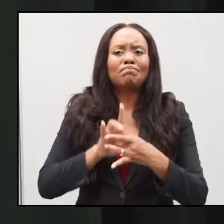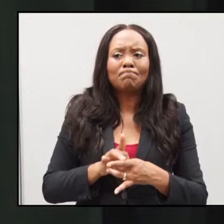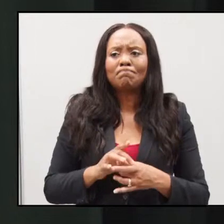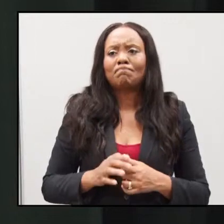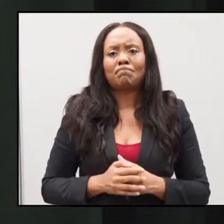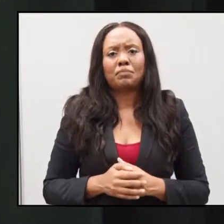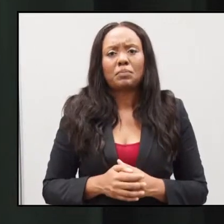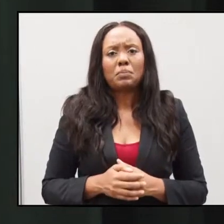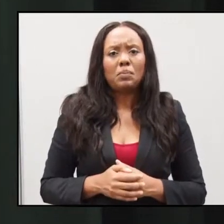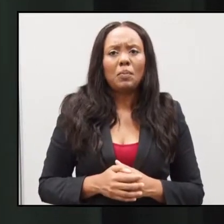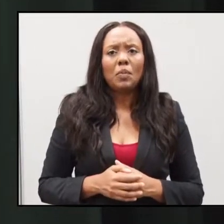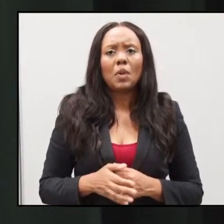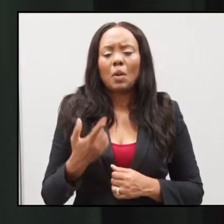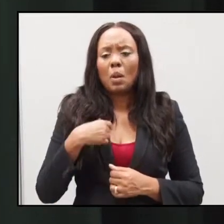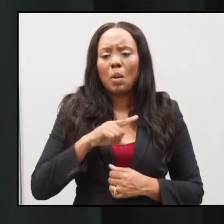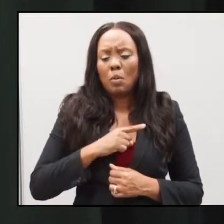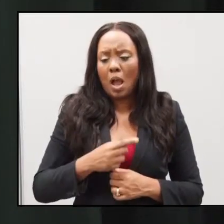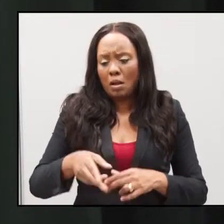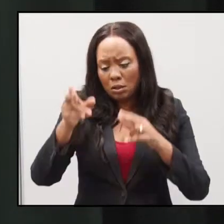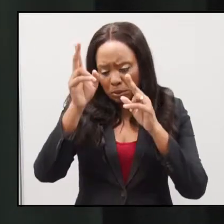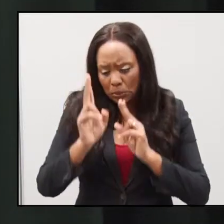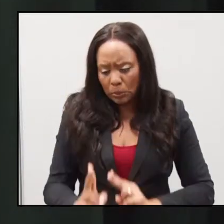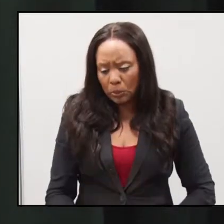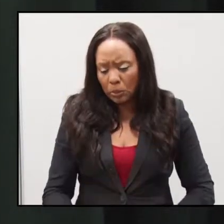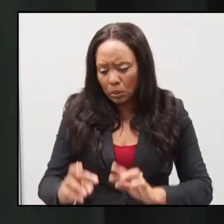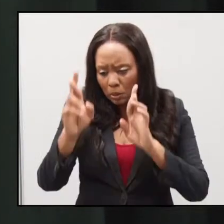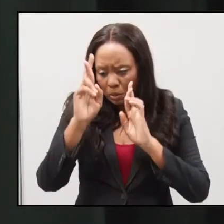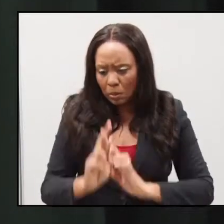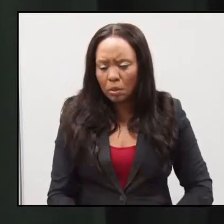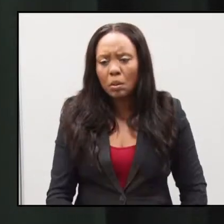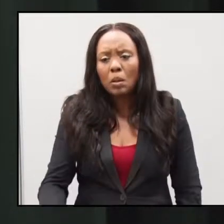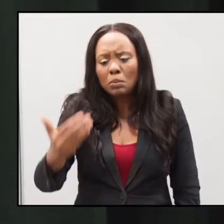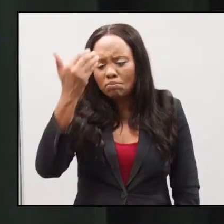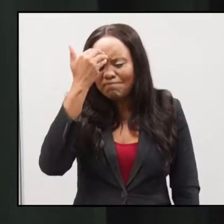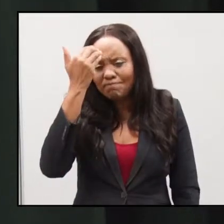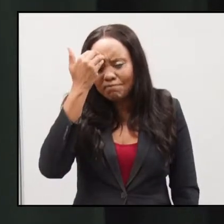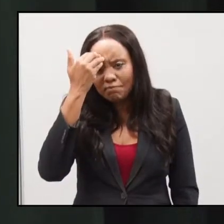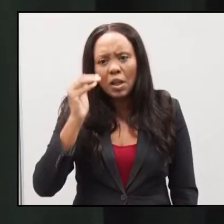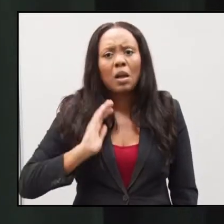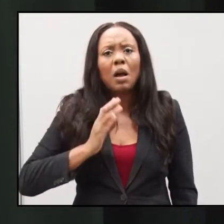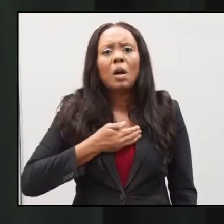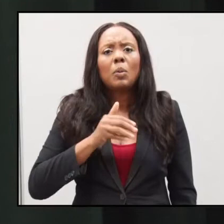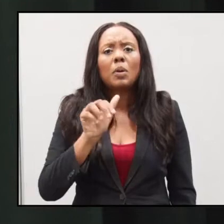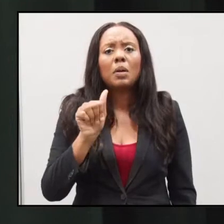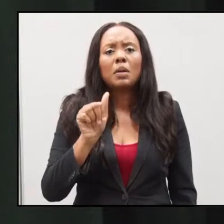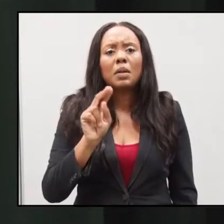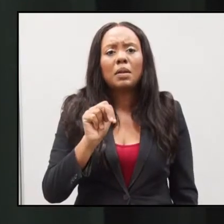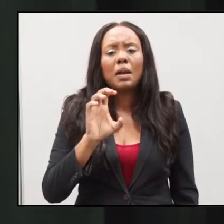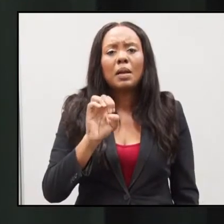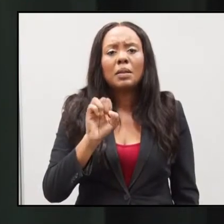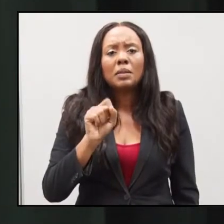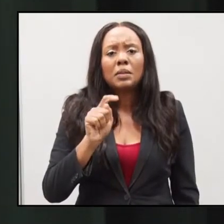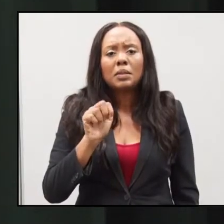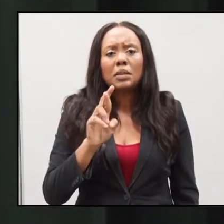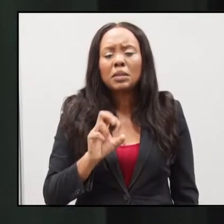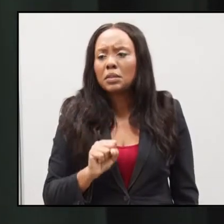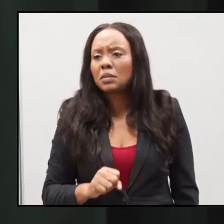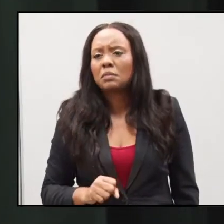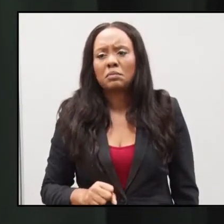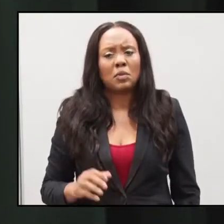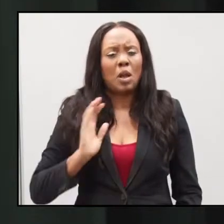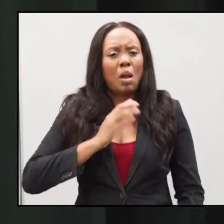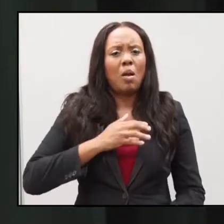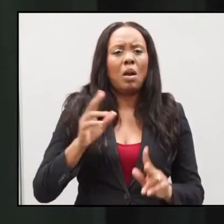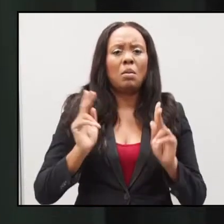to pay homage to our ancestors, to acknowledge their sacrifice as part of an invidious system of forced migration that